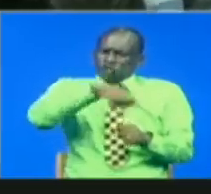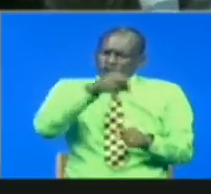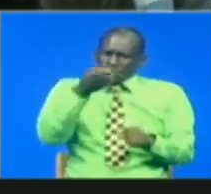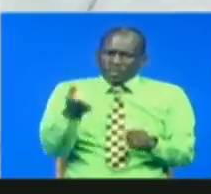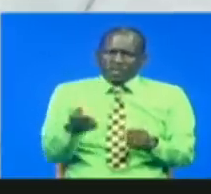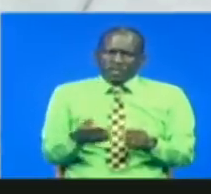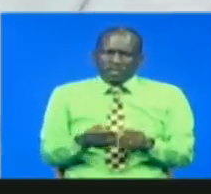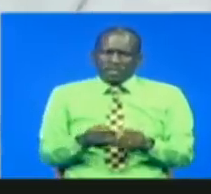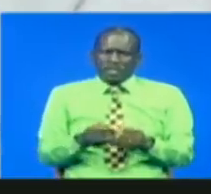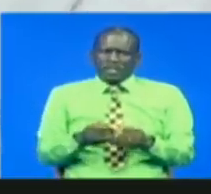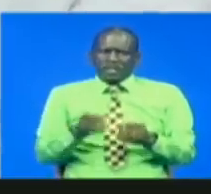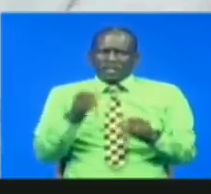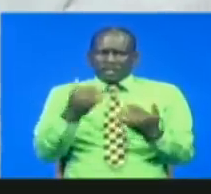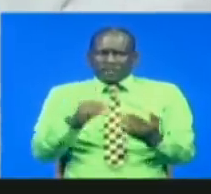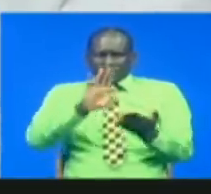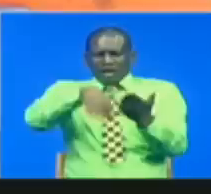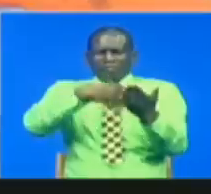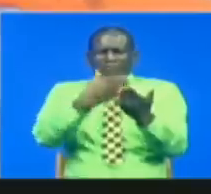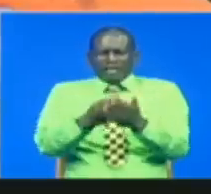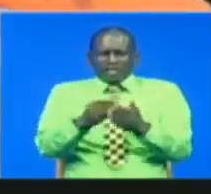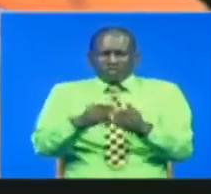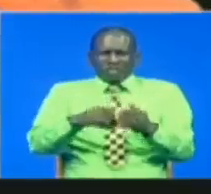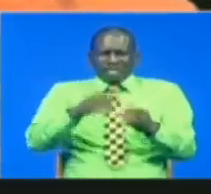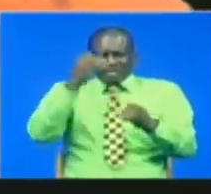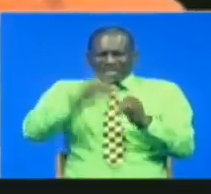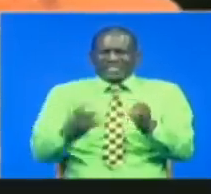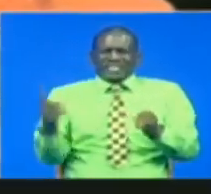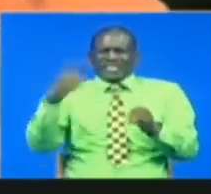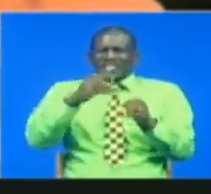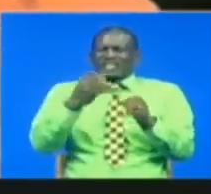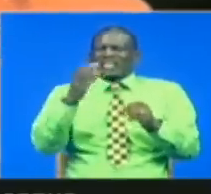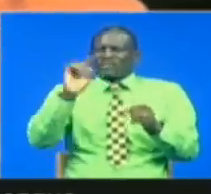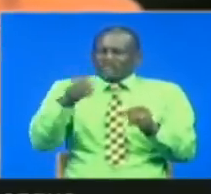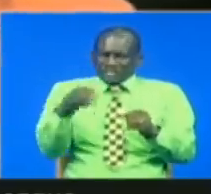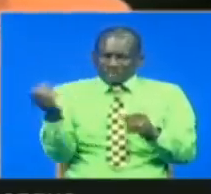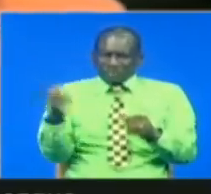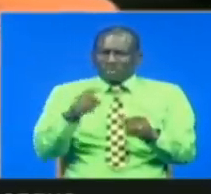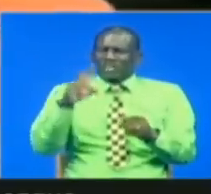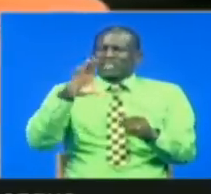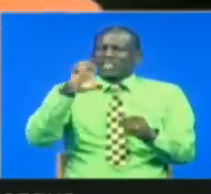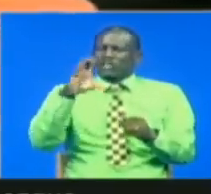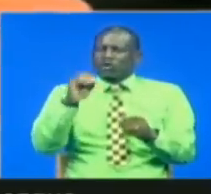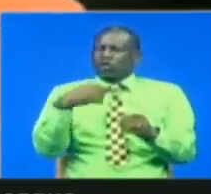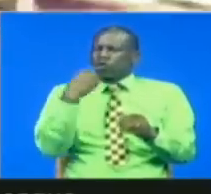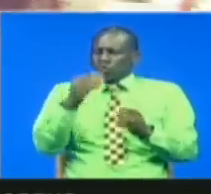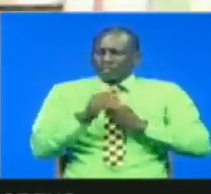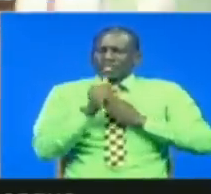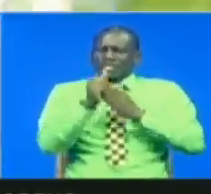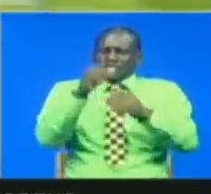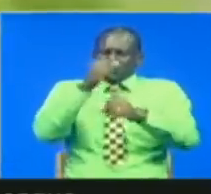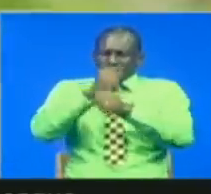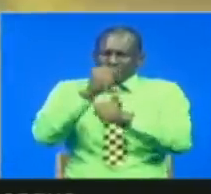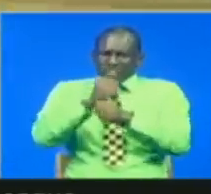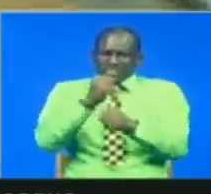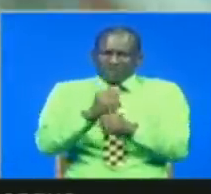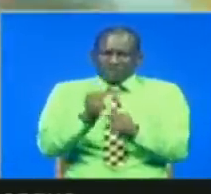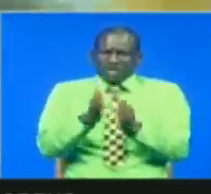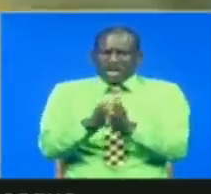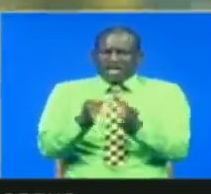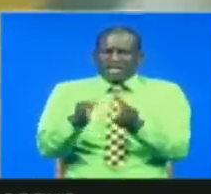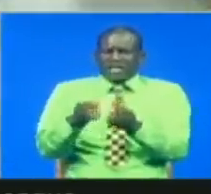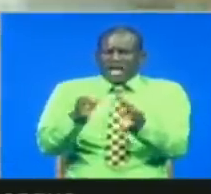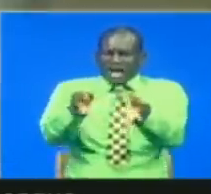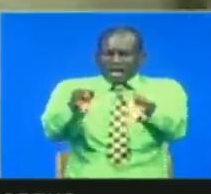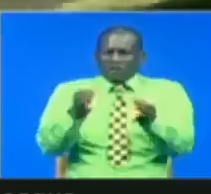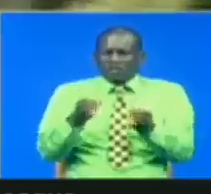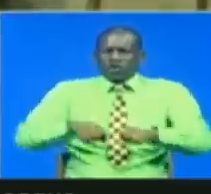application deadline is on the 31st of this month. The Chief Executive Officer, who is also the head of the Secretariat and the Accounting Officer of the